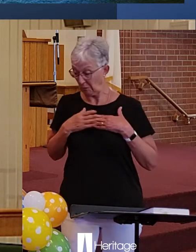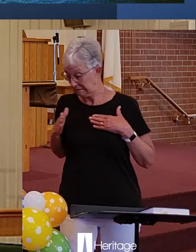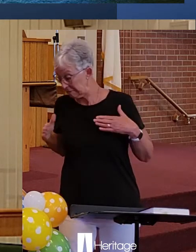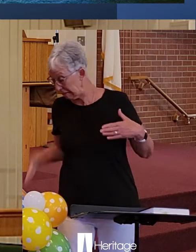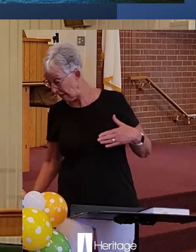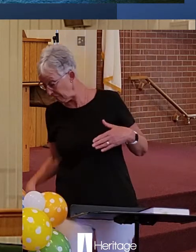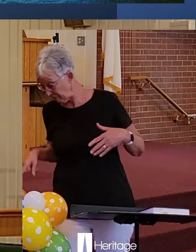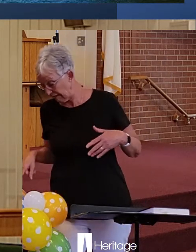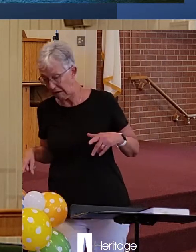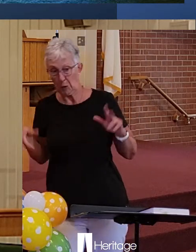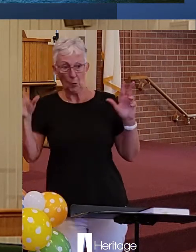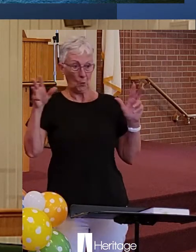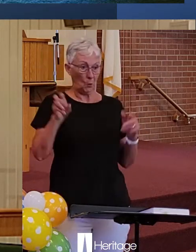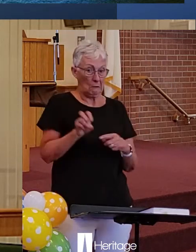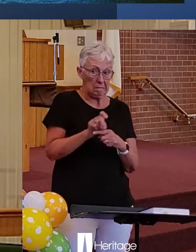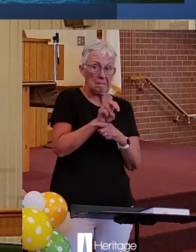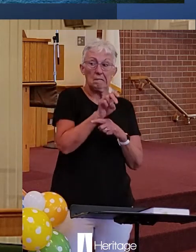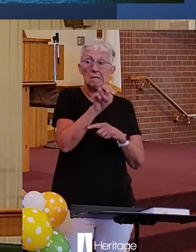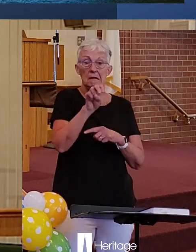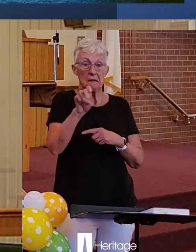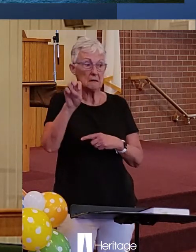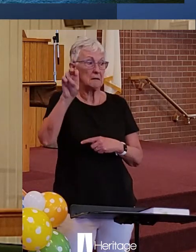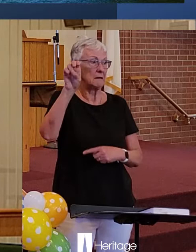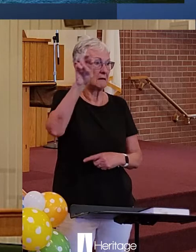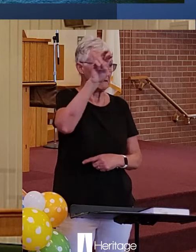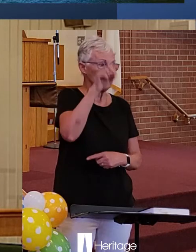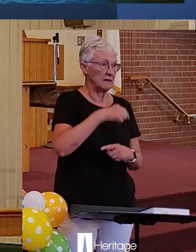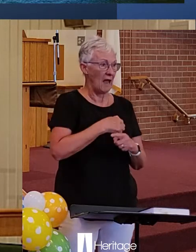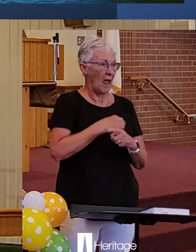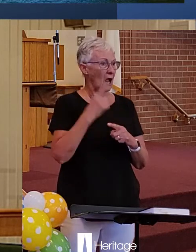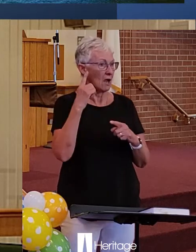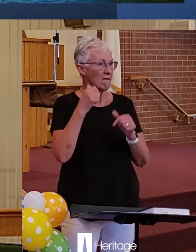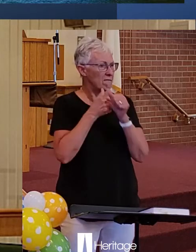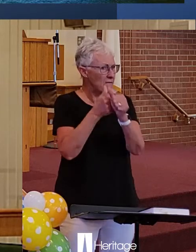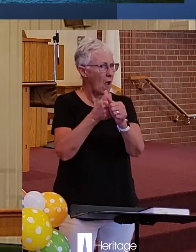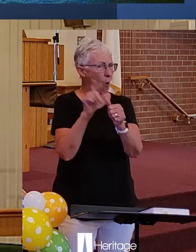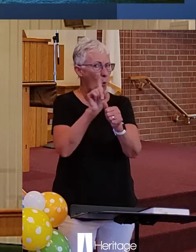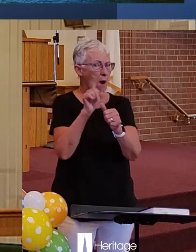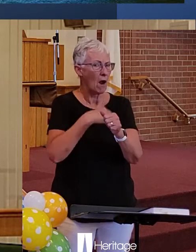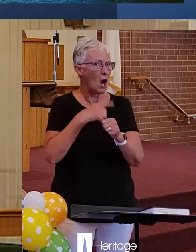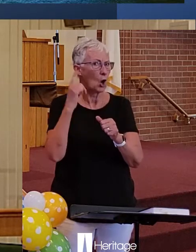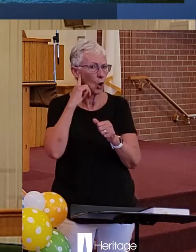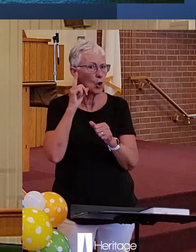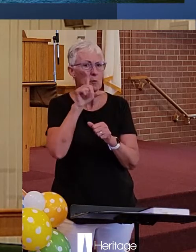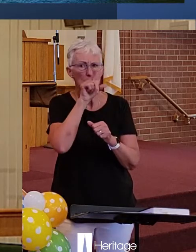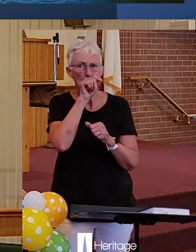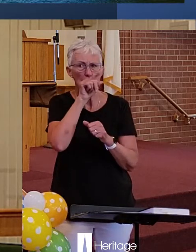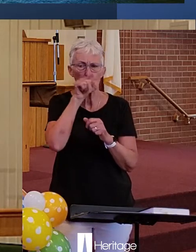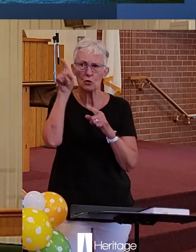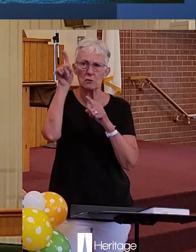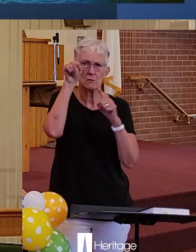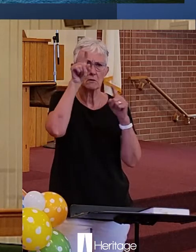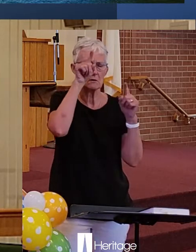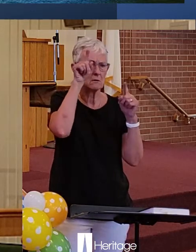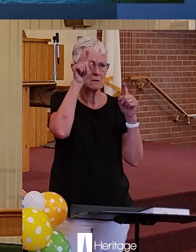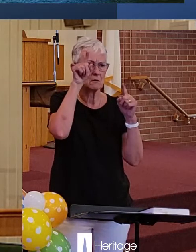It's only a few minutes after following the bird calls that all nature went silent. The birds stopped